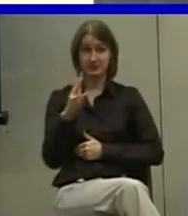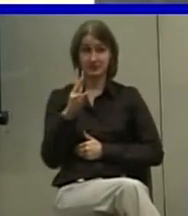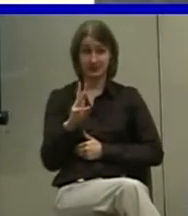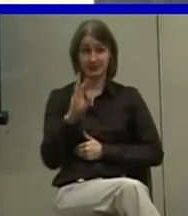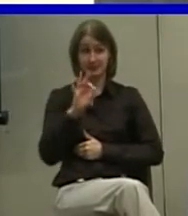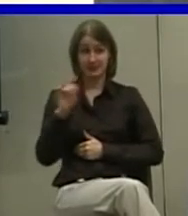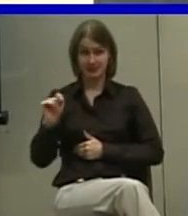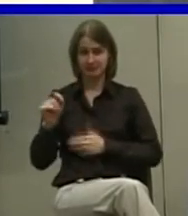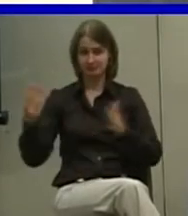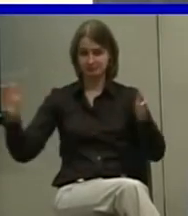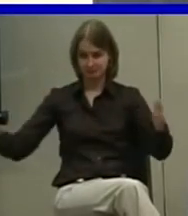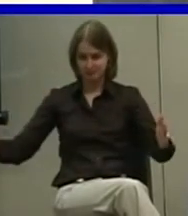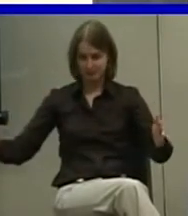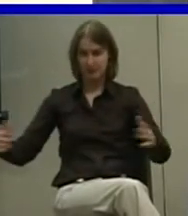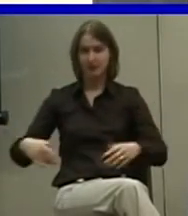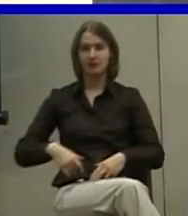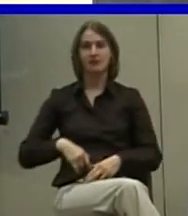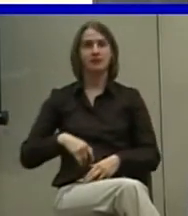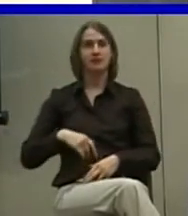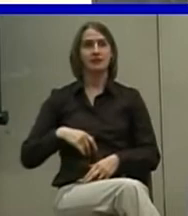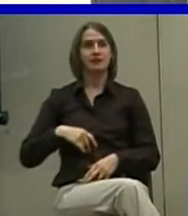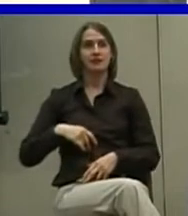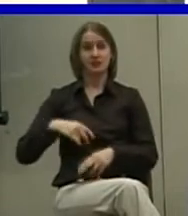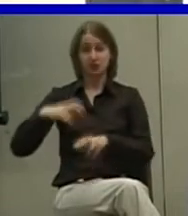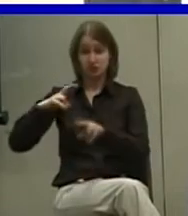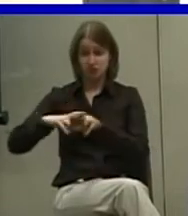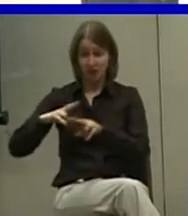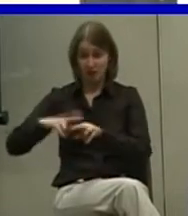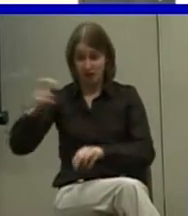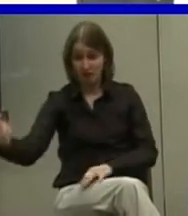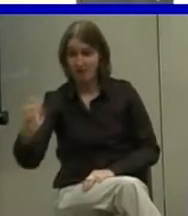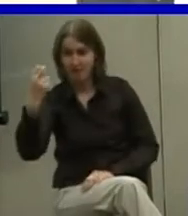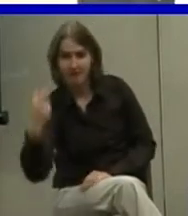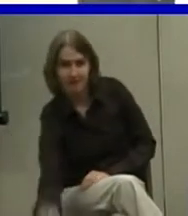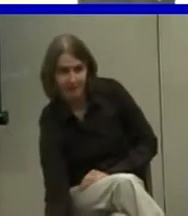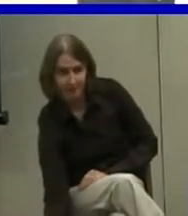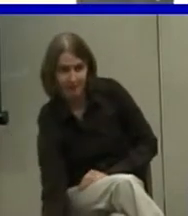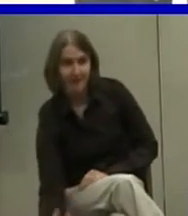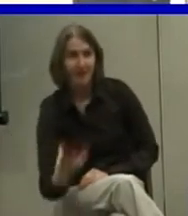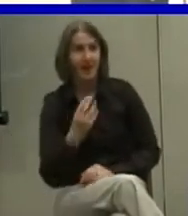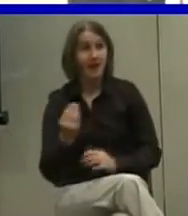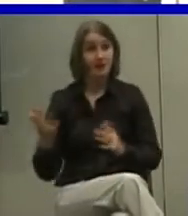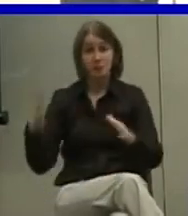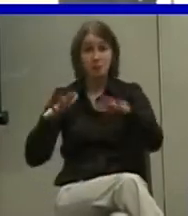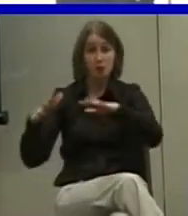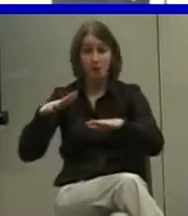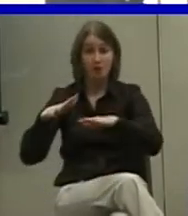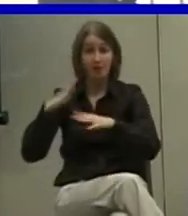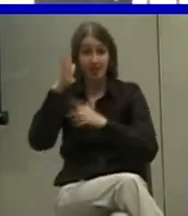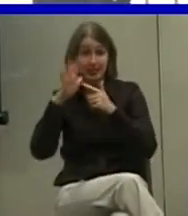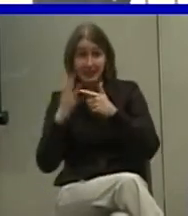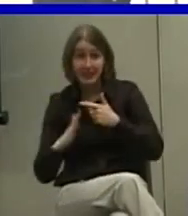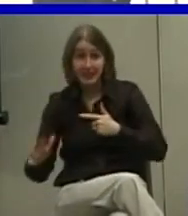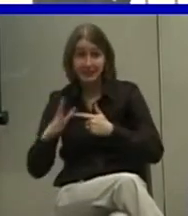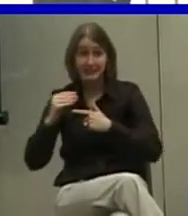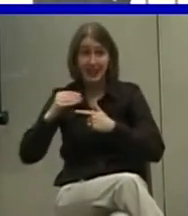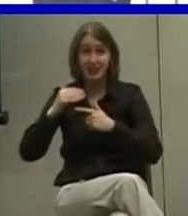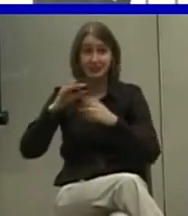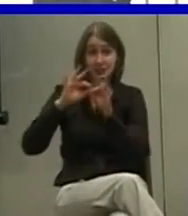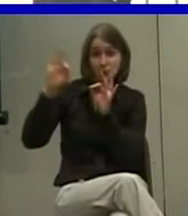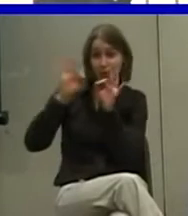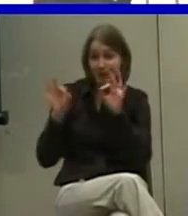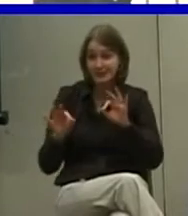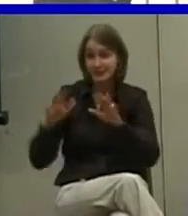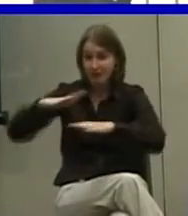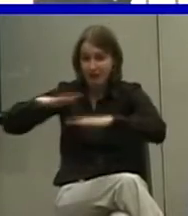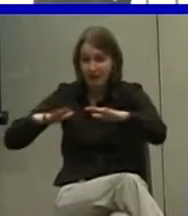bottom. Camouflage the top with leaves and twigs. Call the kid over, and when he falls in that hole, you